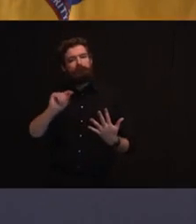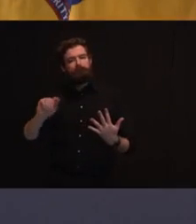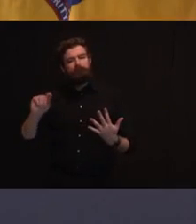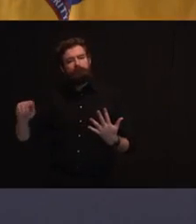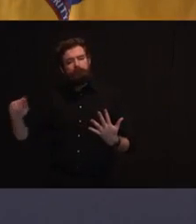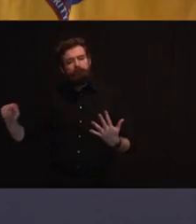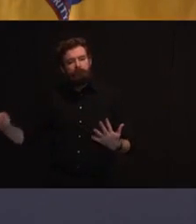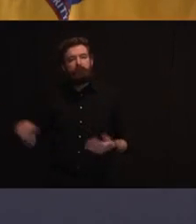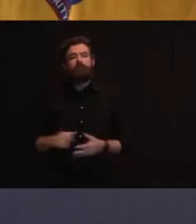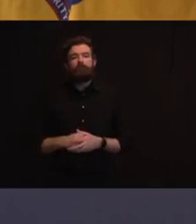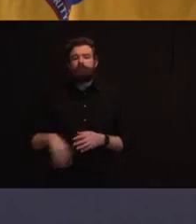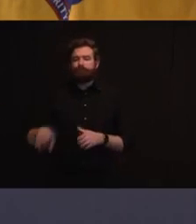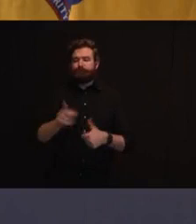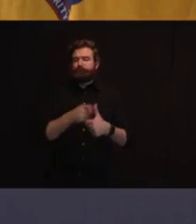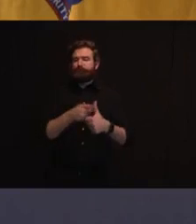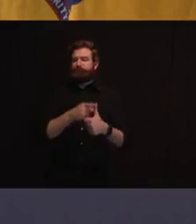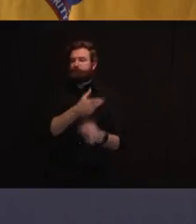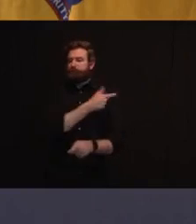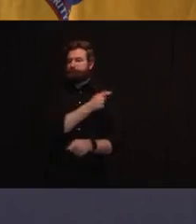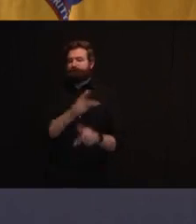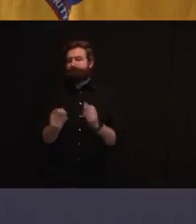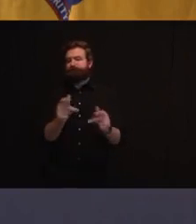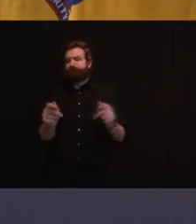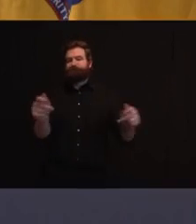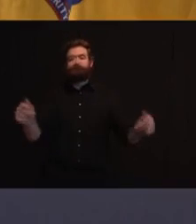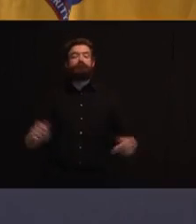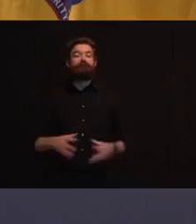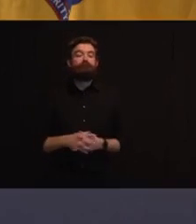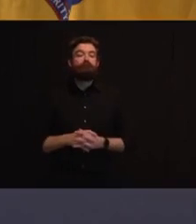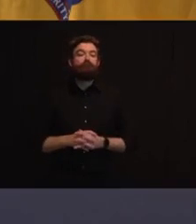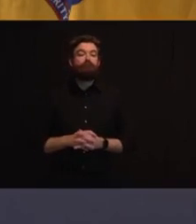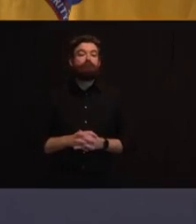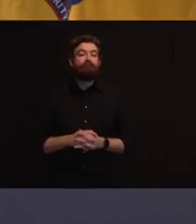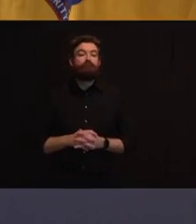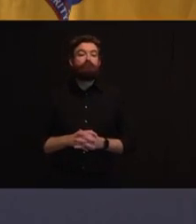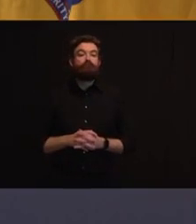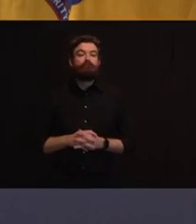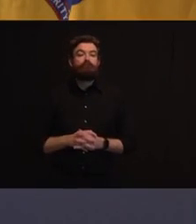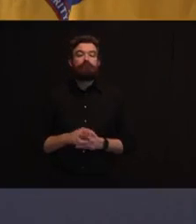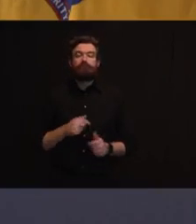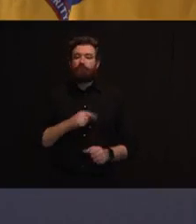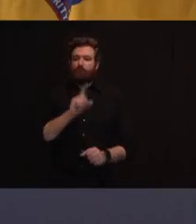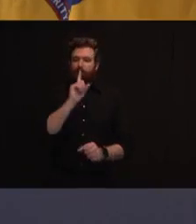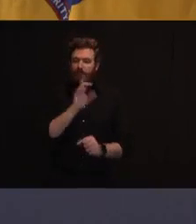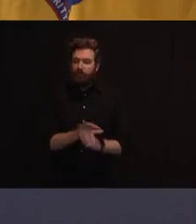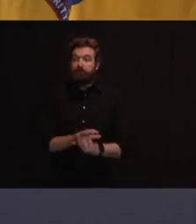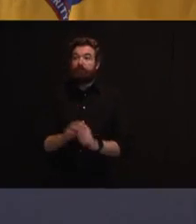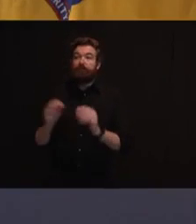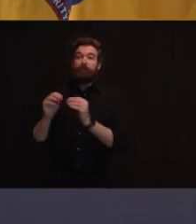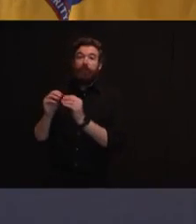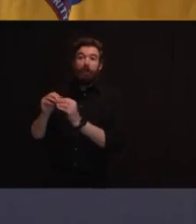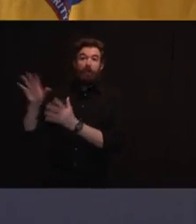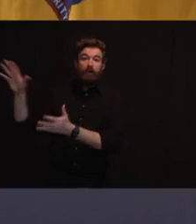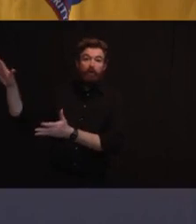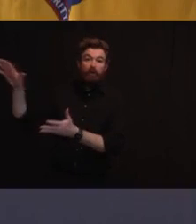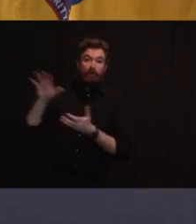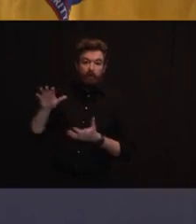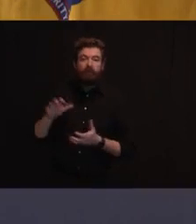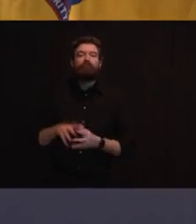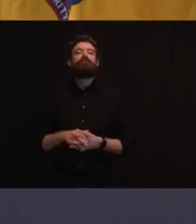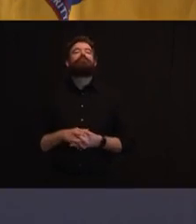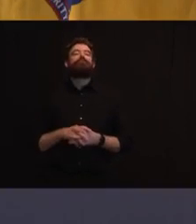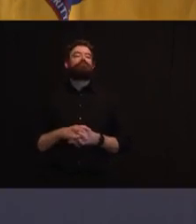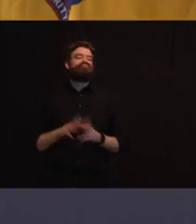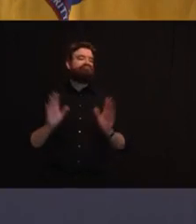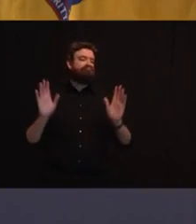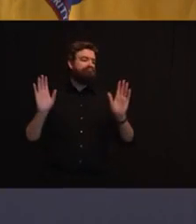And we will continue on that path. And we will open, I promise you, we get more supply. I'll pick our blessed, heroic educators as